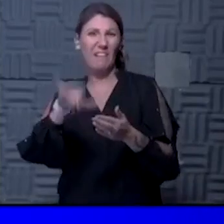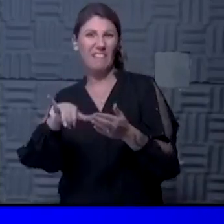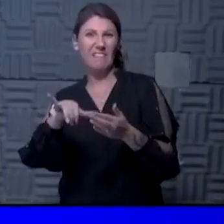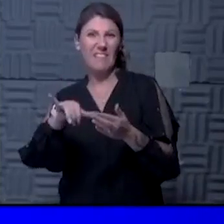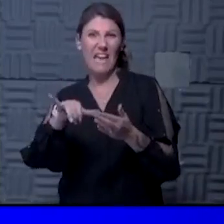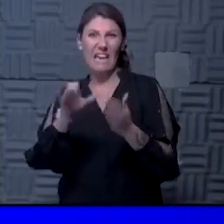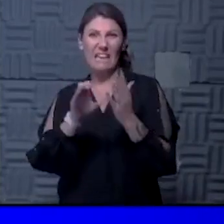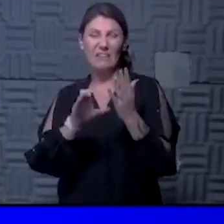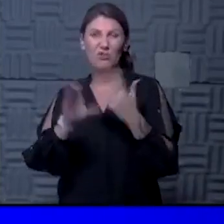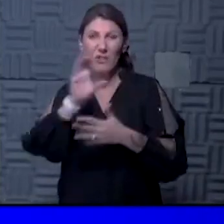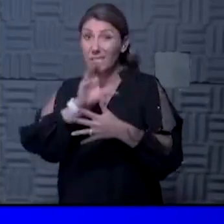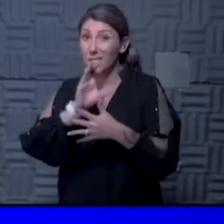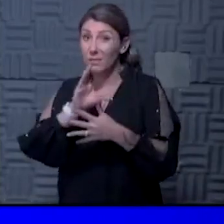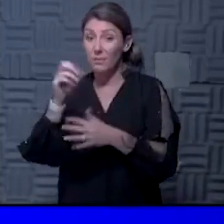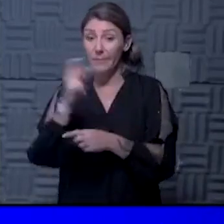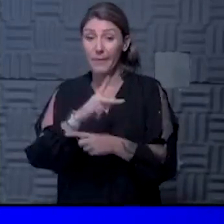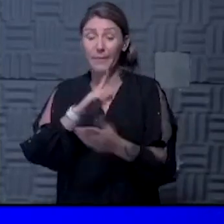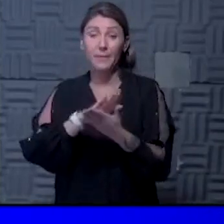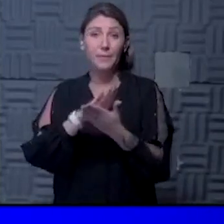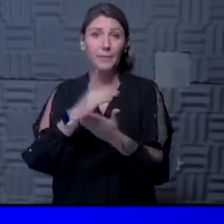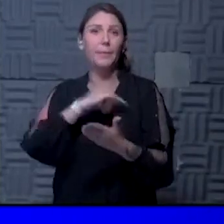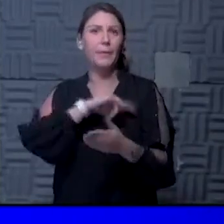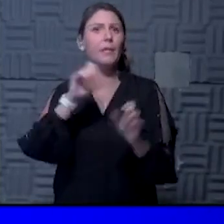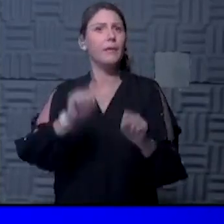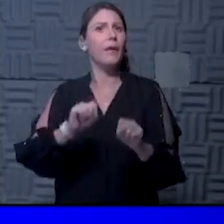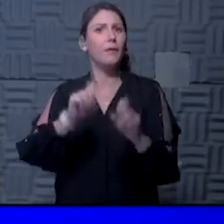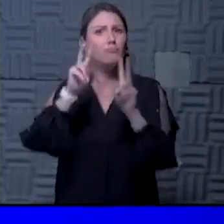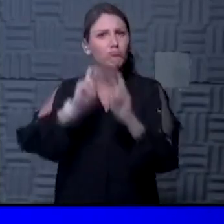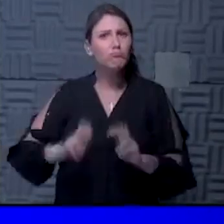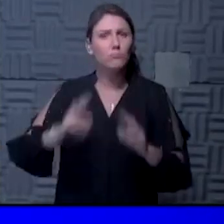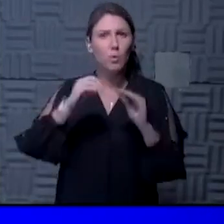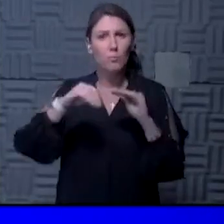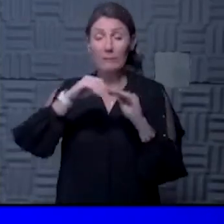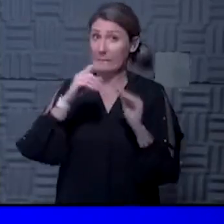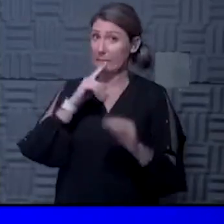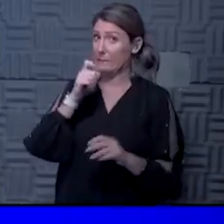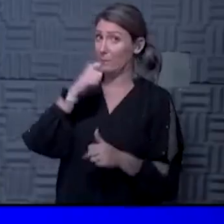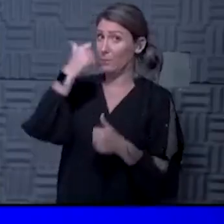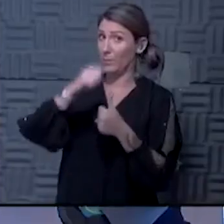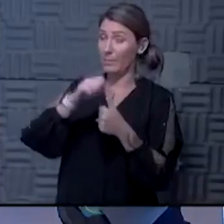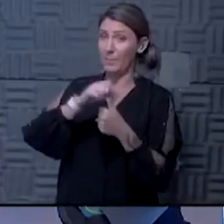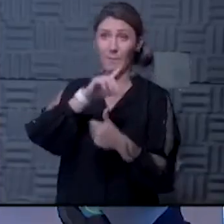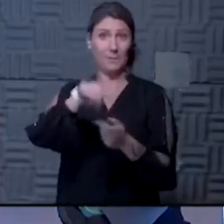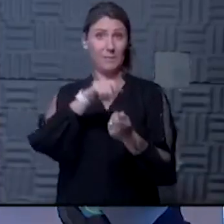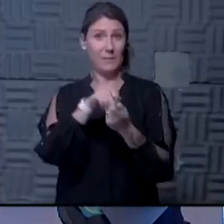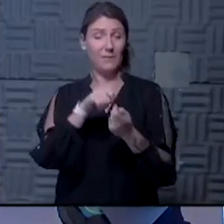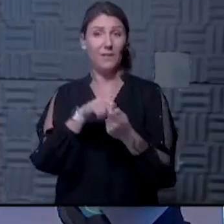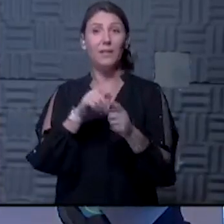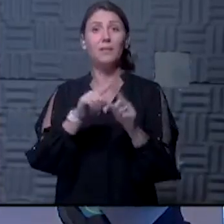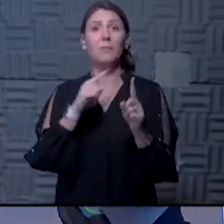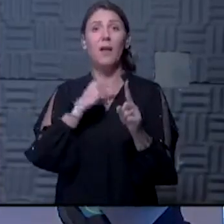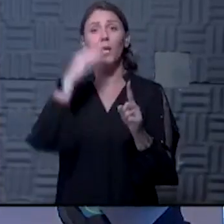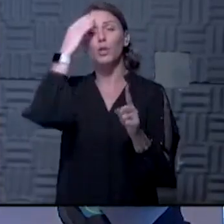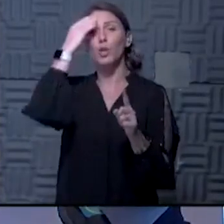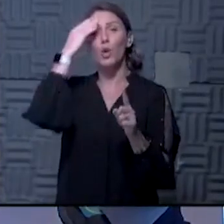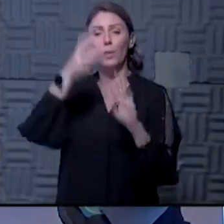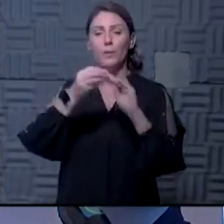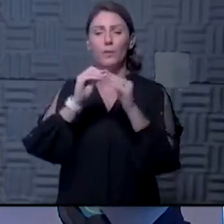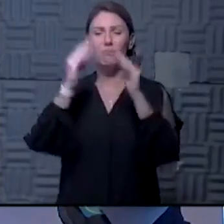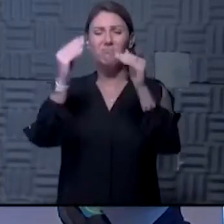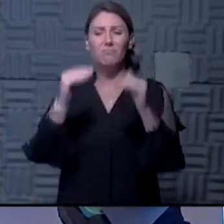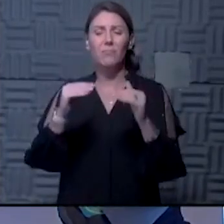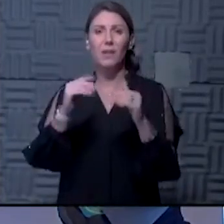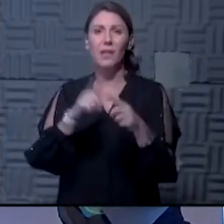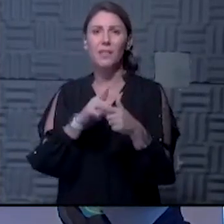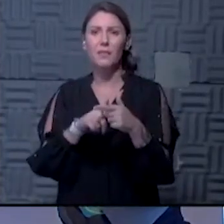go back to school. We can certainly look into that. Yeah, I don't remember the off the specific top date of of my time. head. I know Yep. that the numbers, that the rate had dropped a